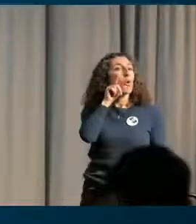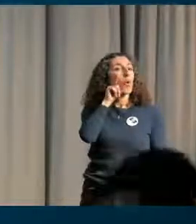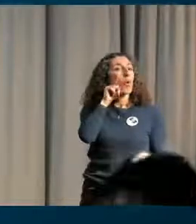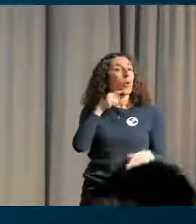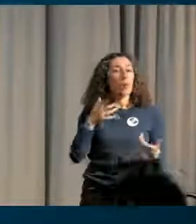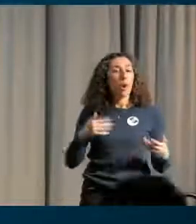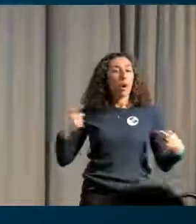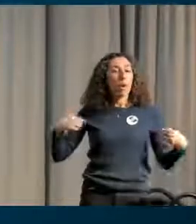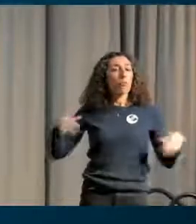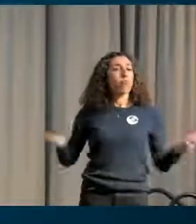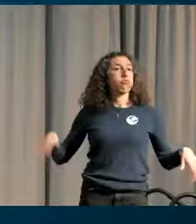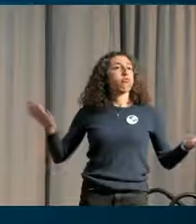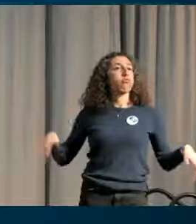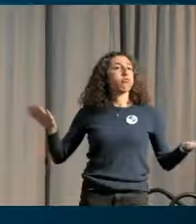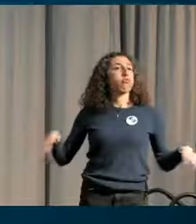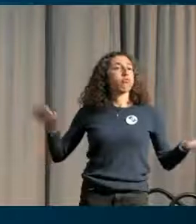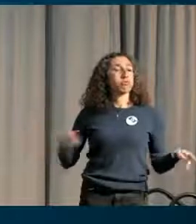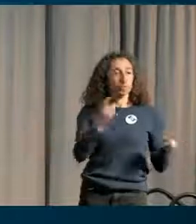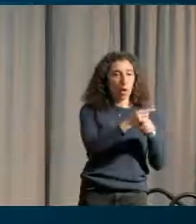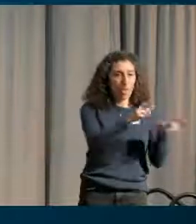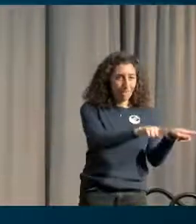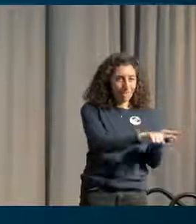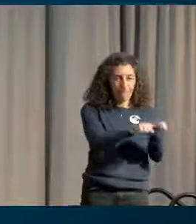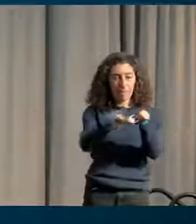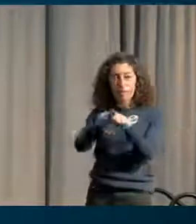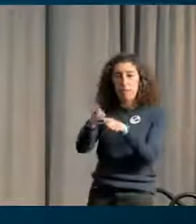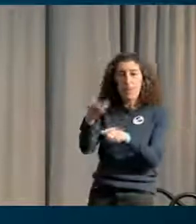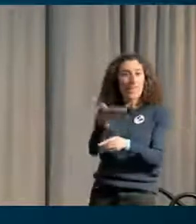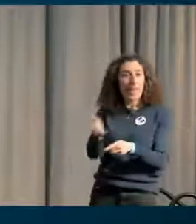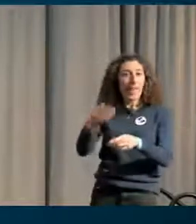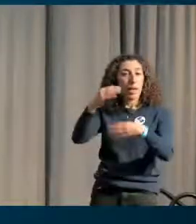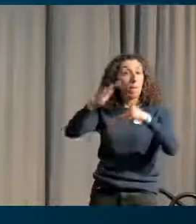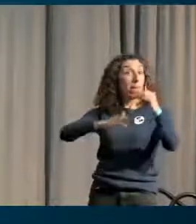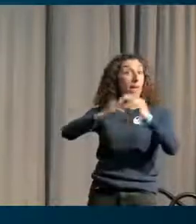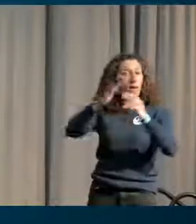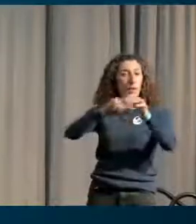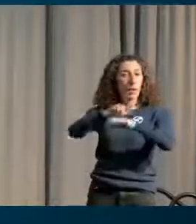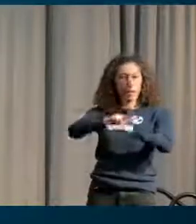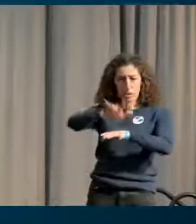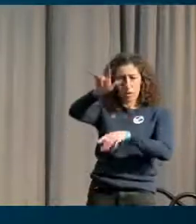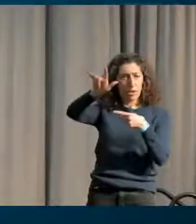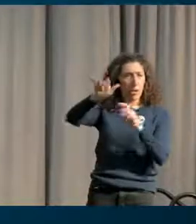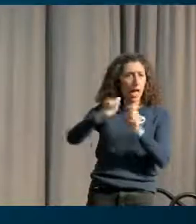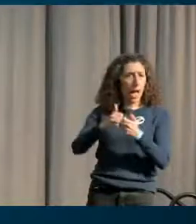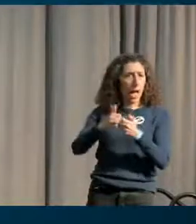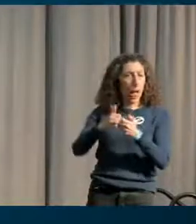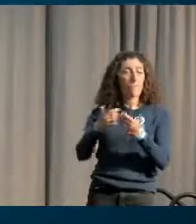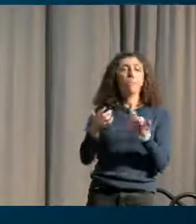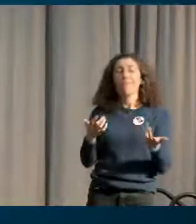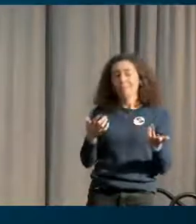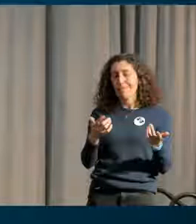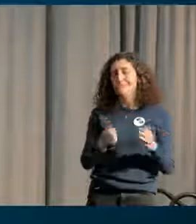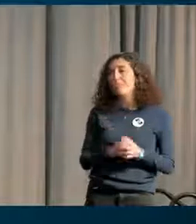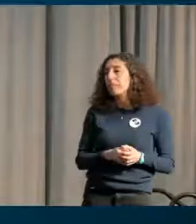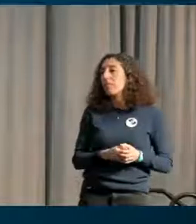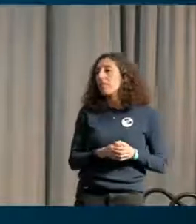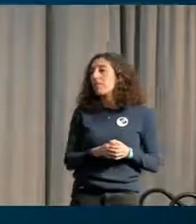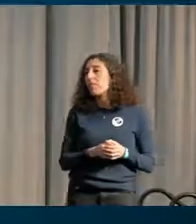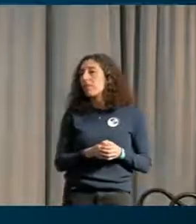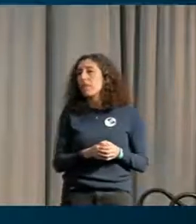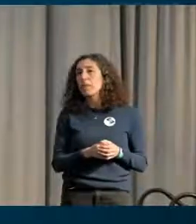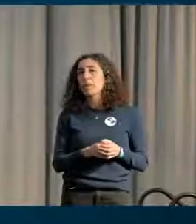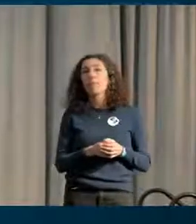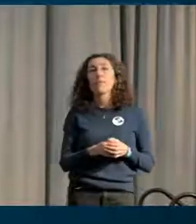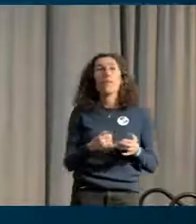and helping them move around in the sky. So let's talk about some things that can fly. I have a very